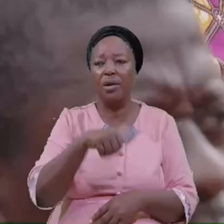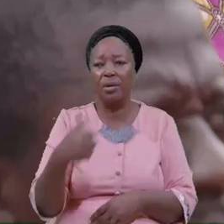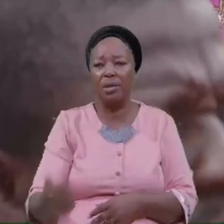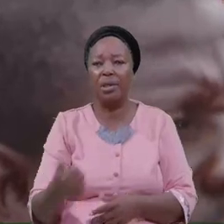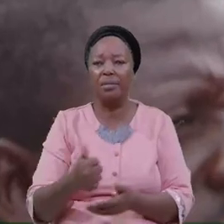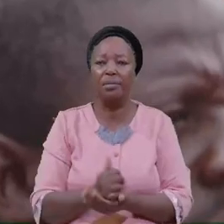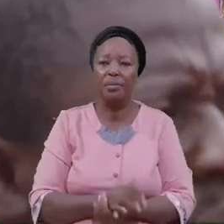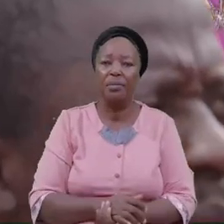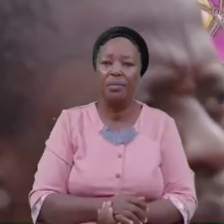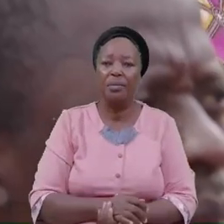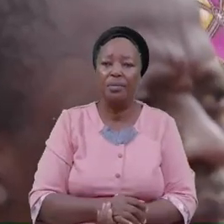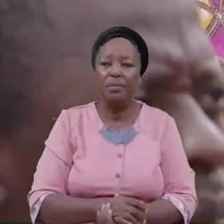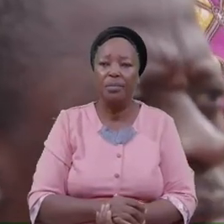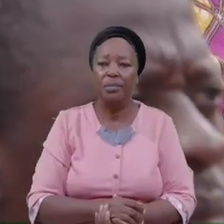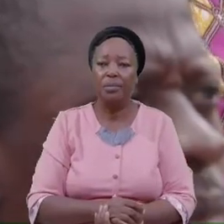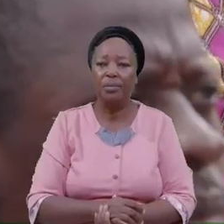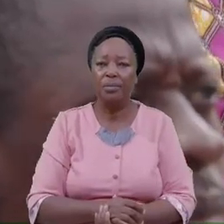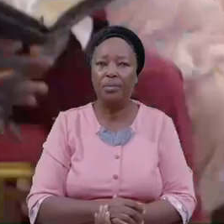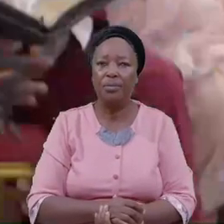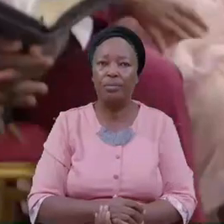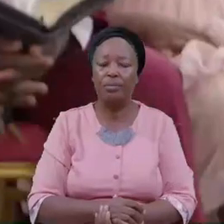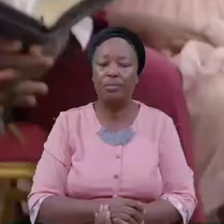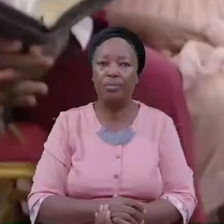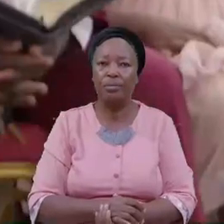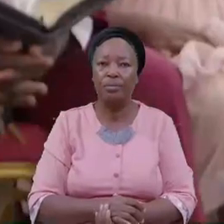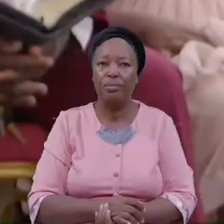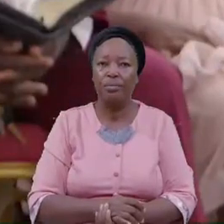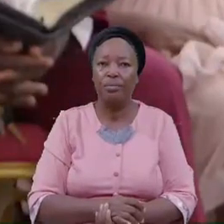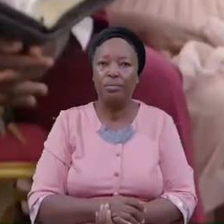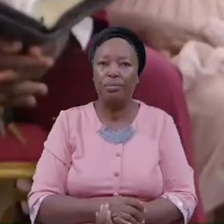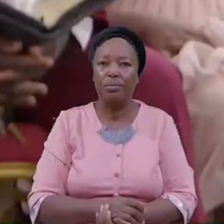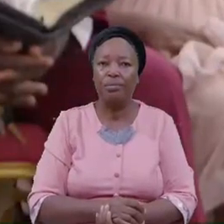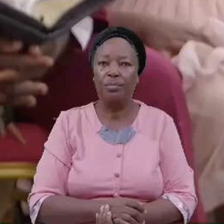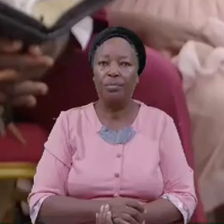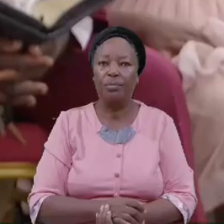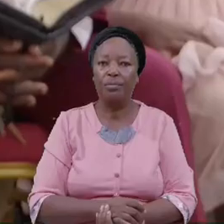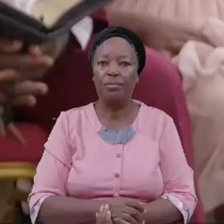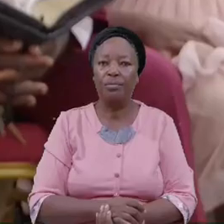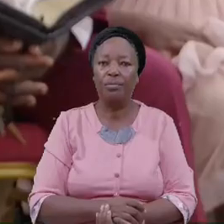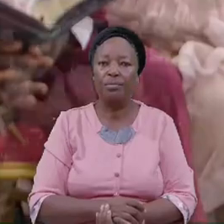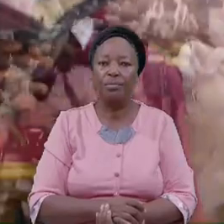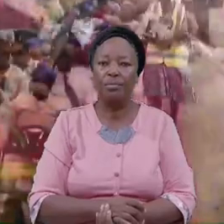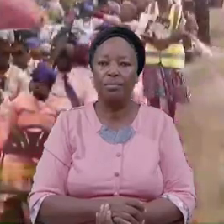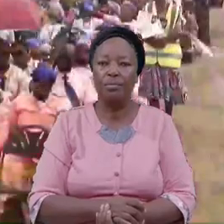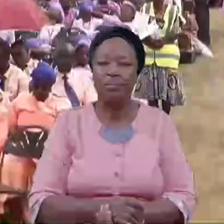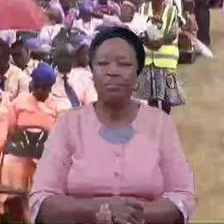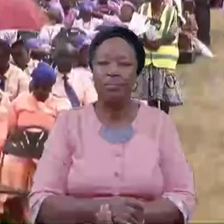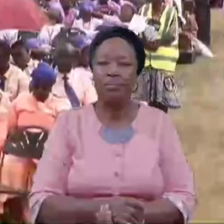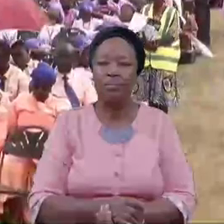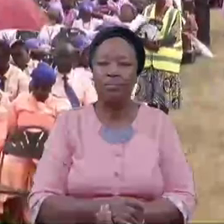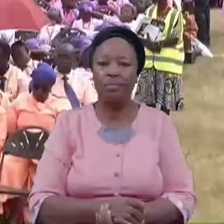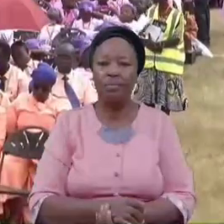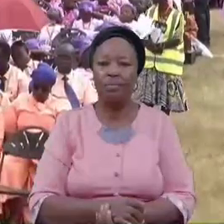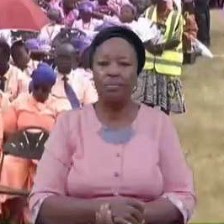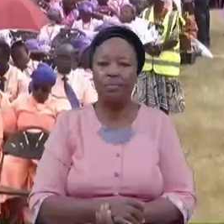vois supérieur aux autres, tu montres que les autres ne sont pas et que c'est toi qui es. C'est un signe que nous n'acceptons pas les autres. The peace